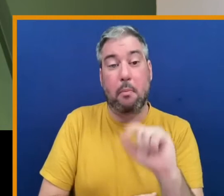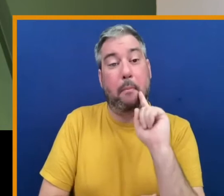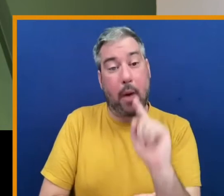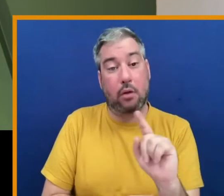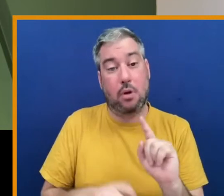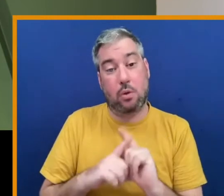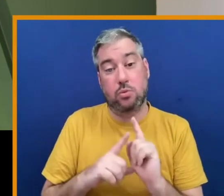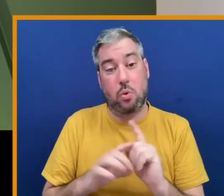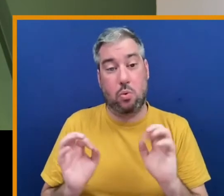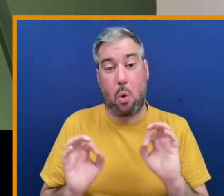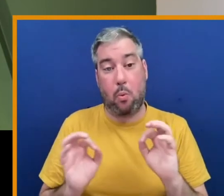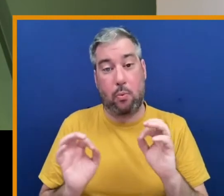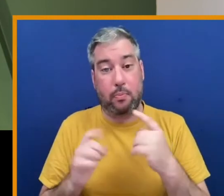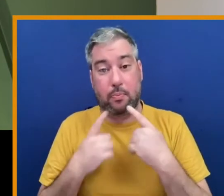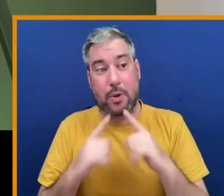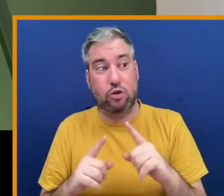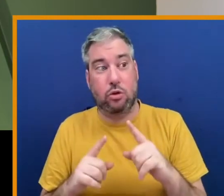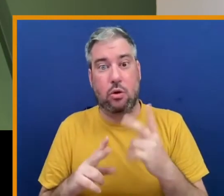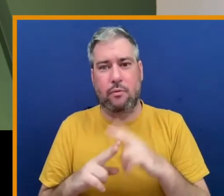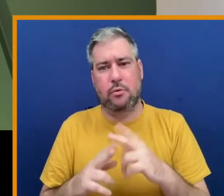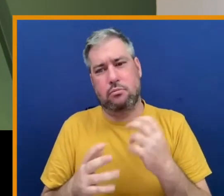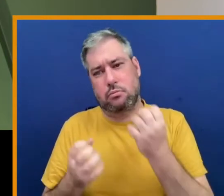conference. And yet we are championing it